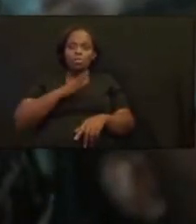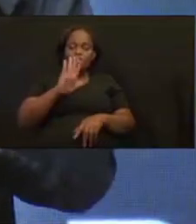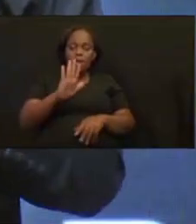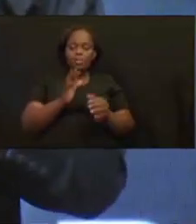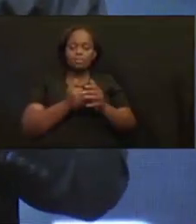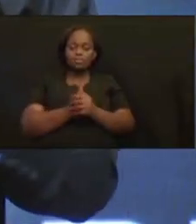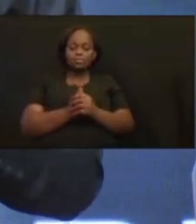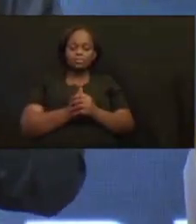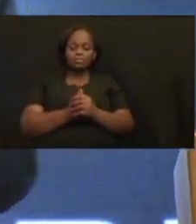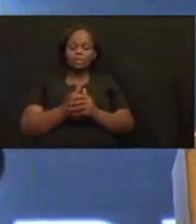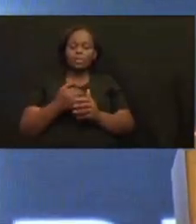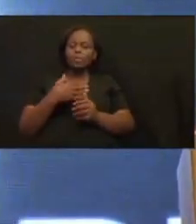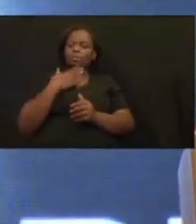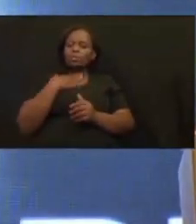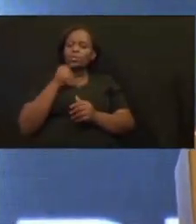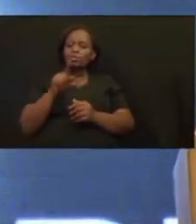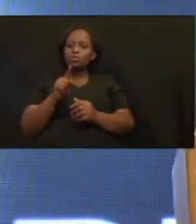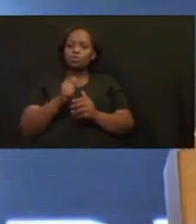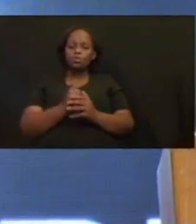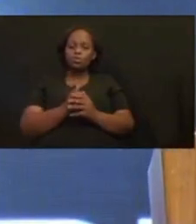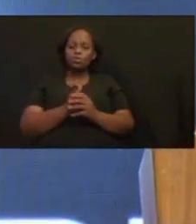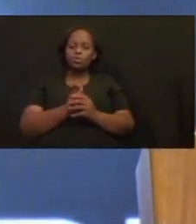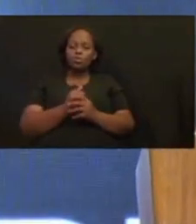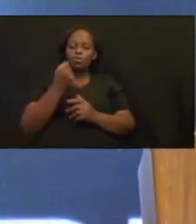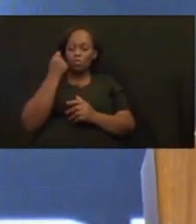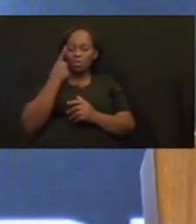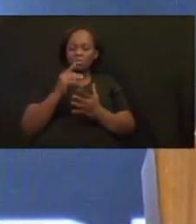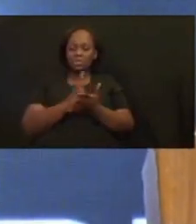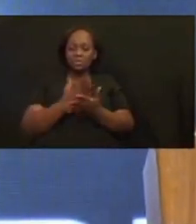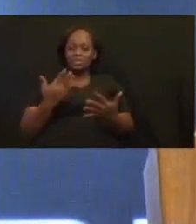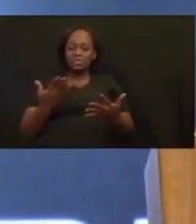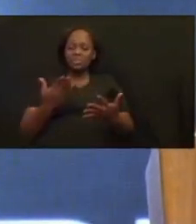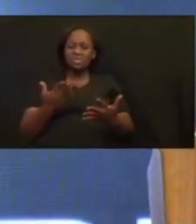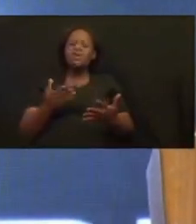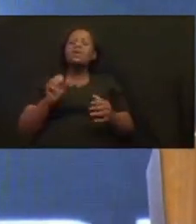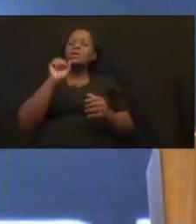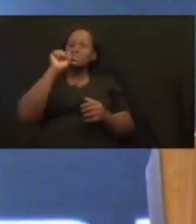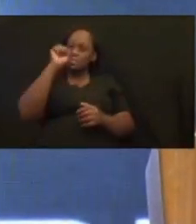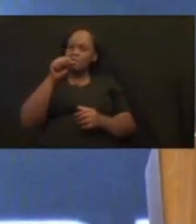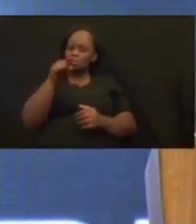spirit. Yes, you are a Christian, but you are a witness.